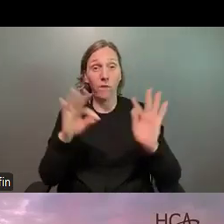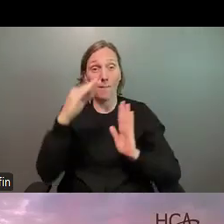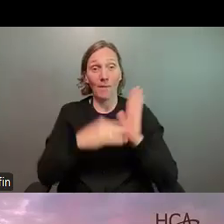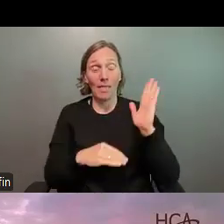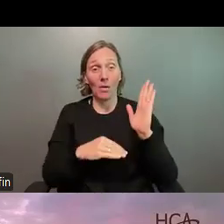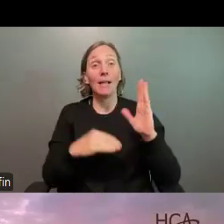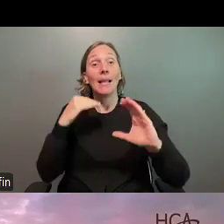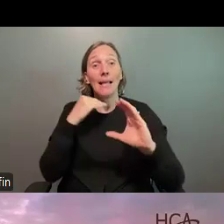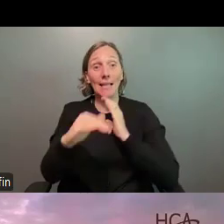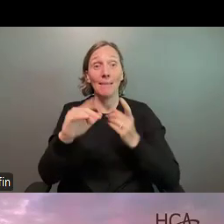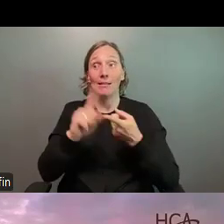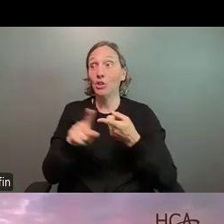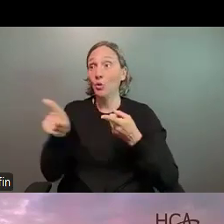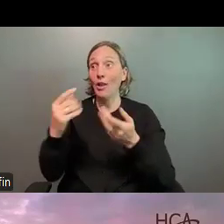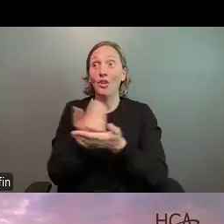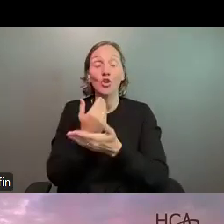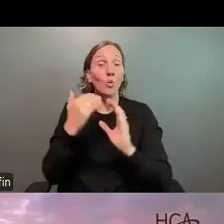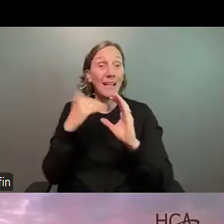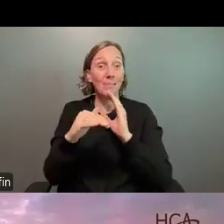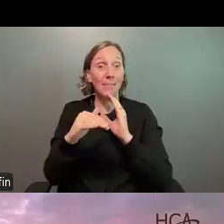emailing it to this new email address,